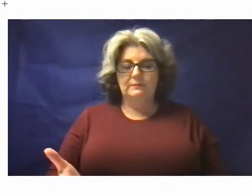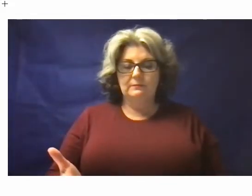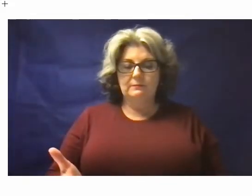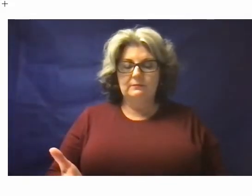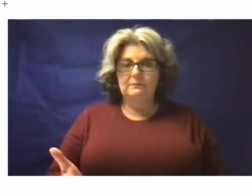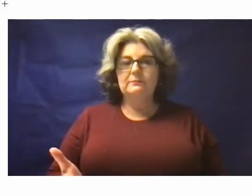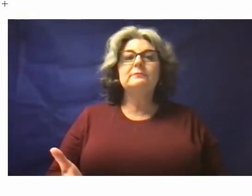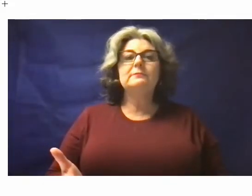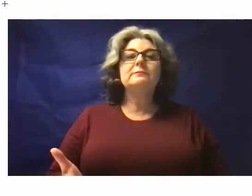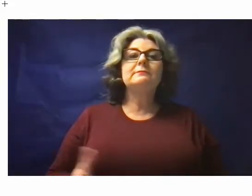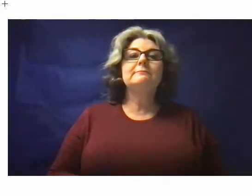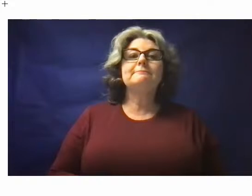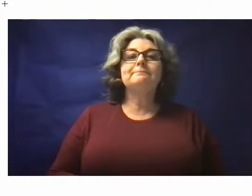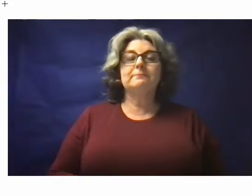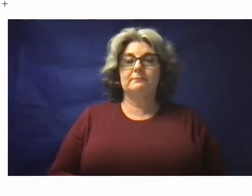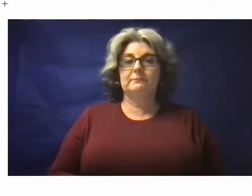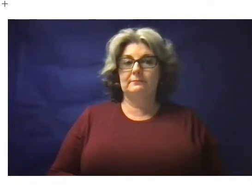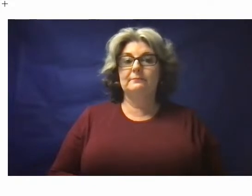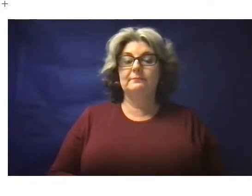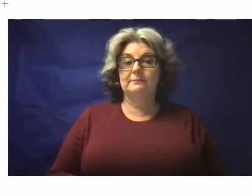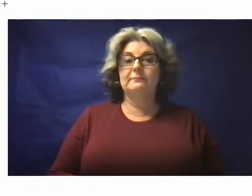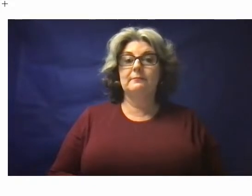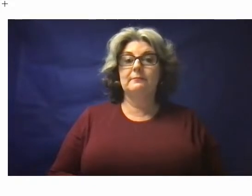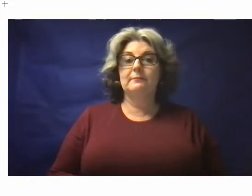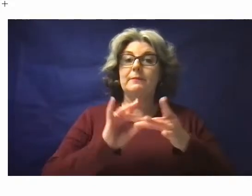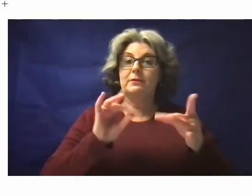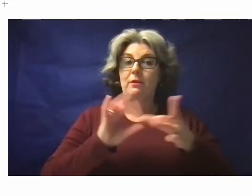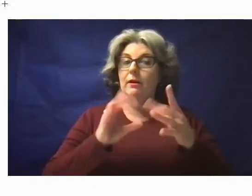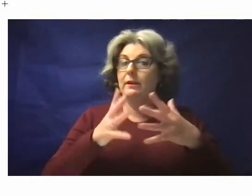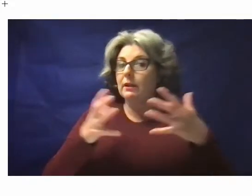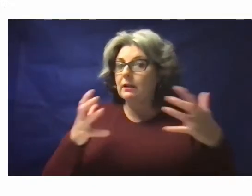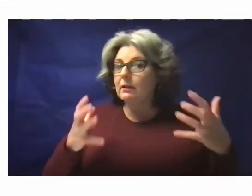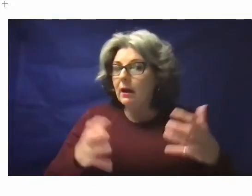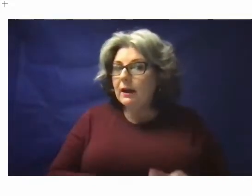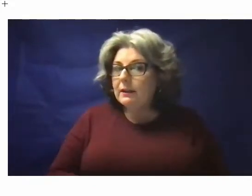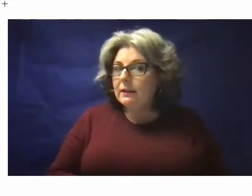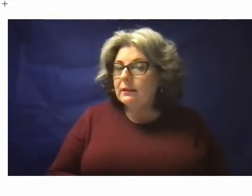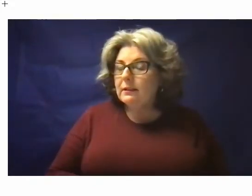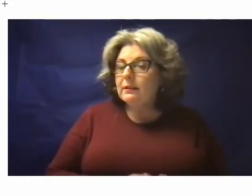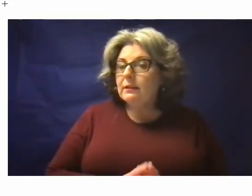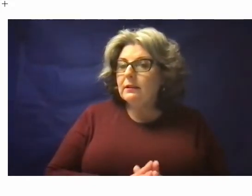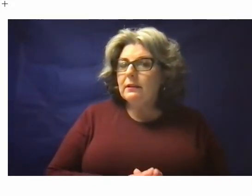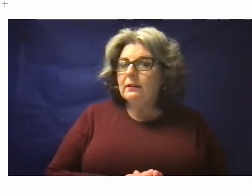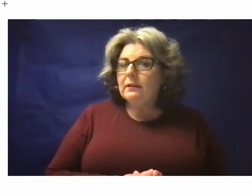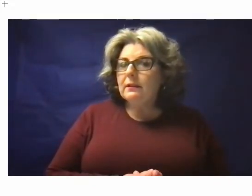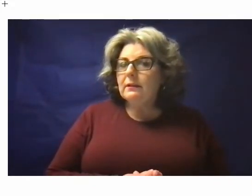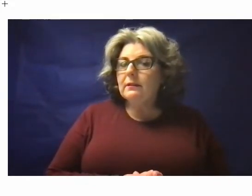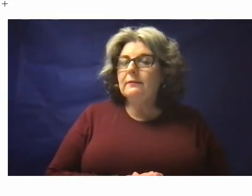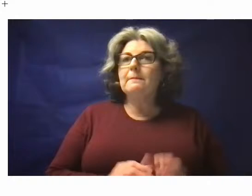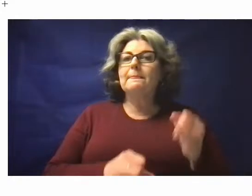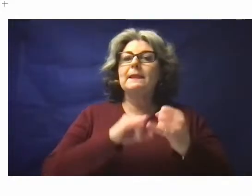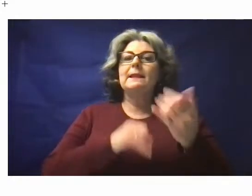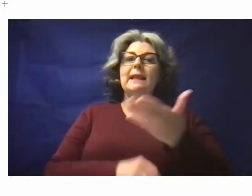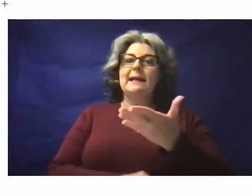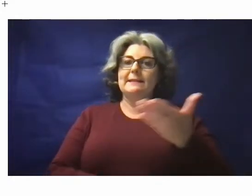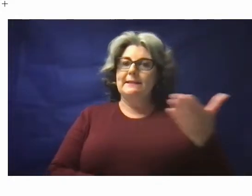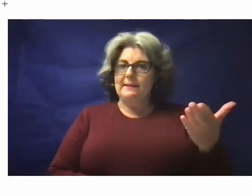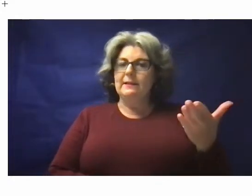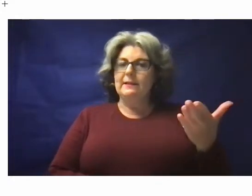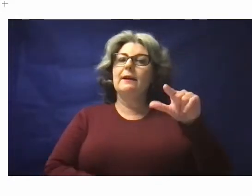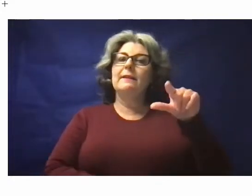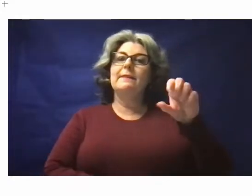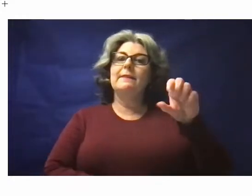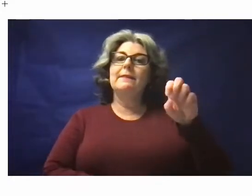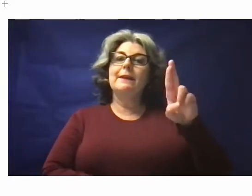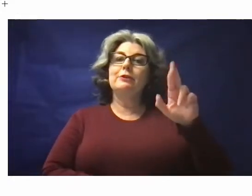will. I've been talking a lot. I didn't get to see the presentation, so I'm like, hi, everyone. One last thing. I think Geraldine said it. Like, this is a